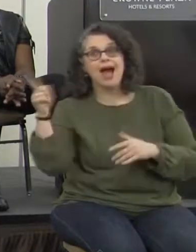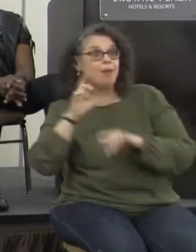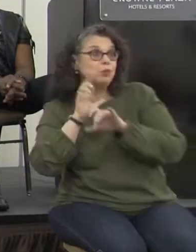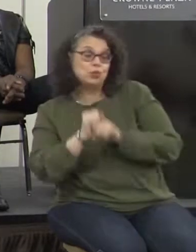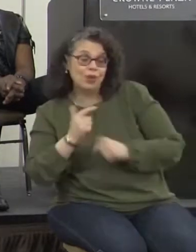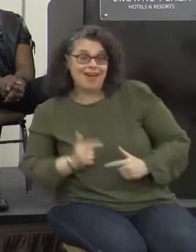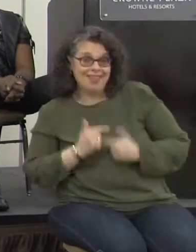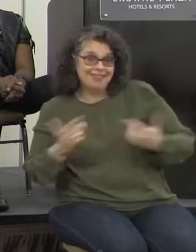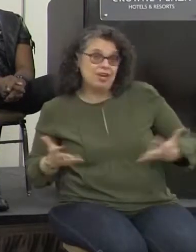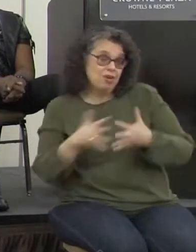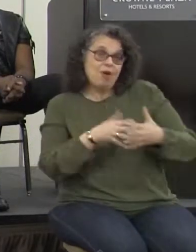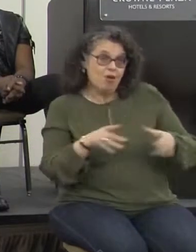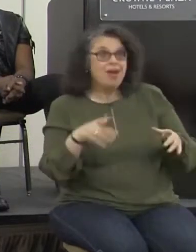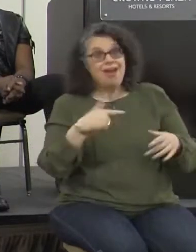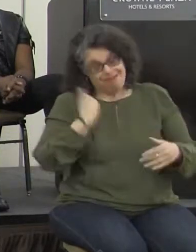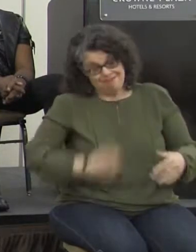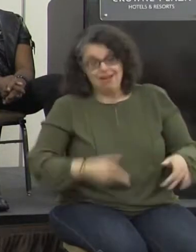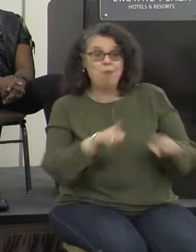And I'm black.